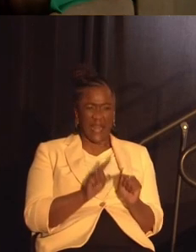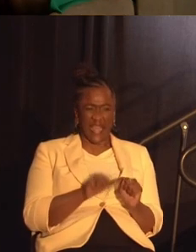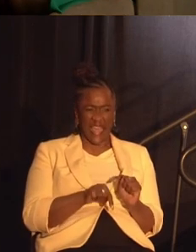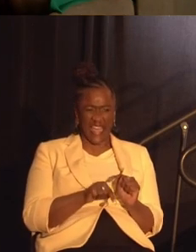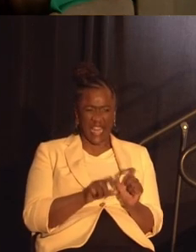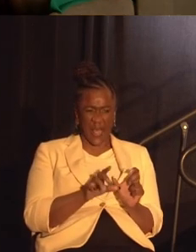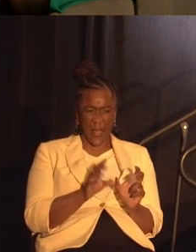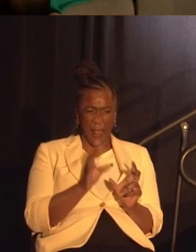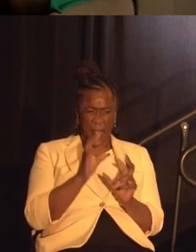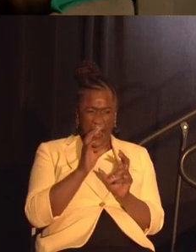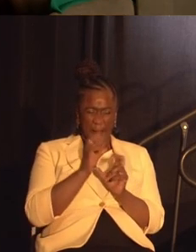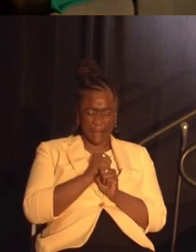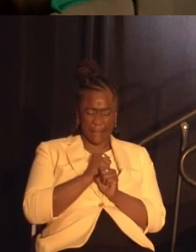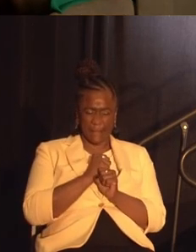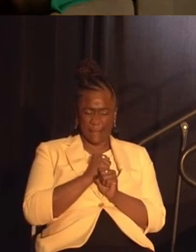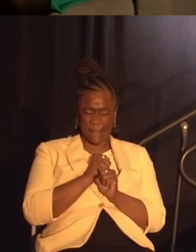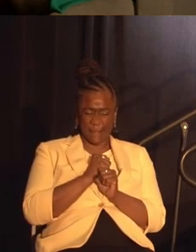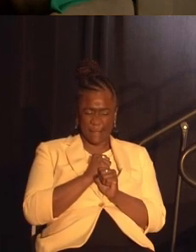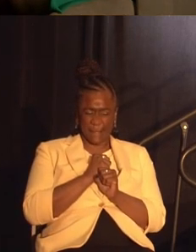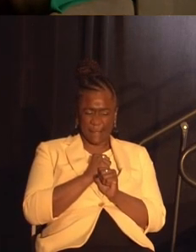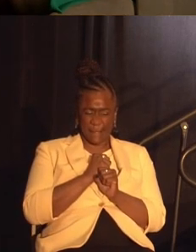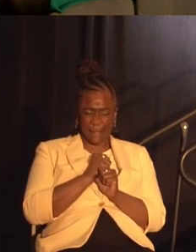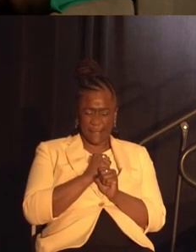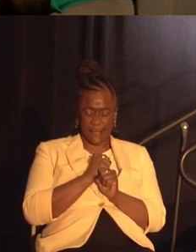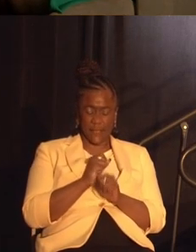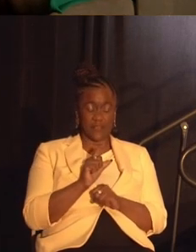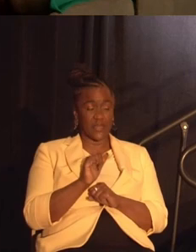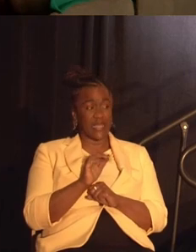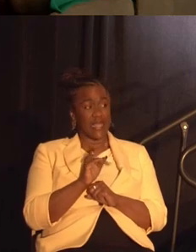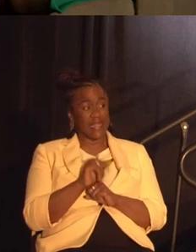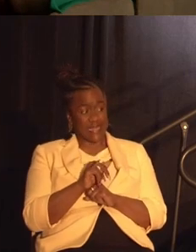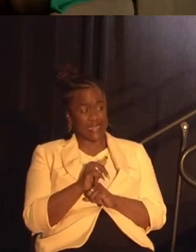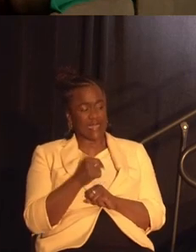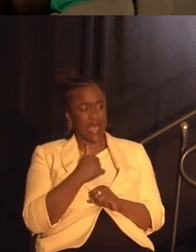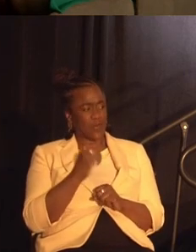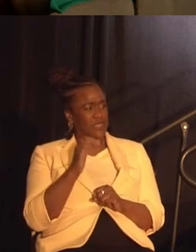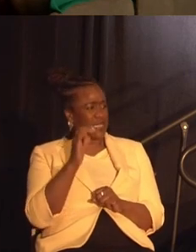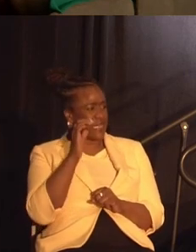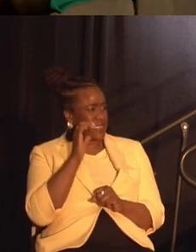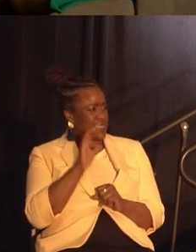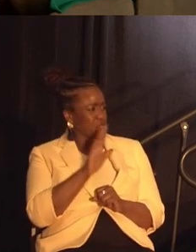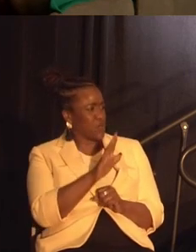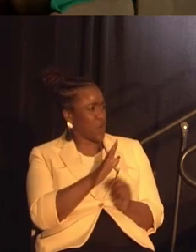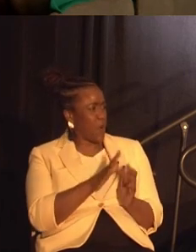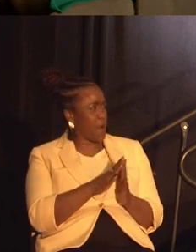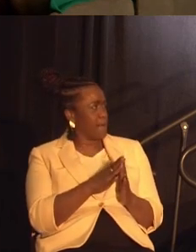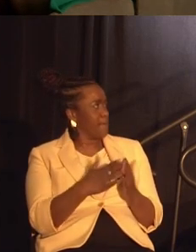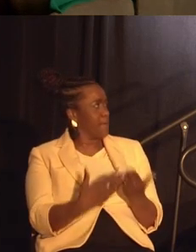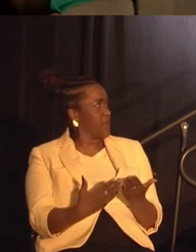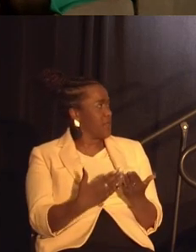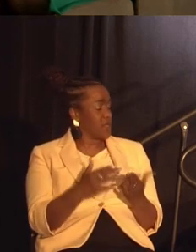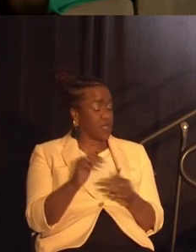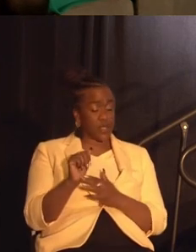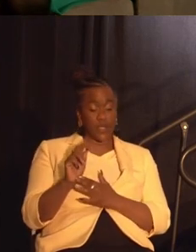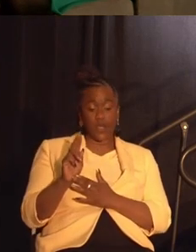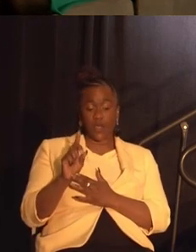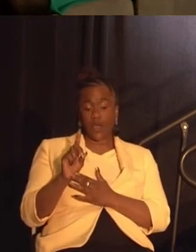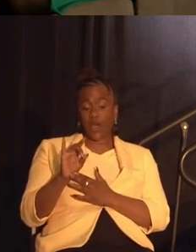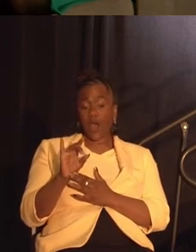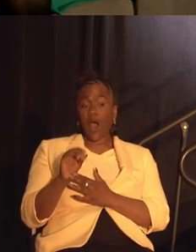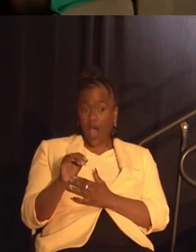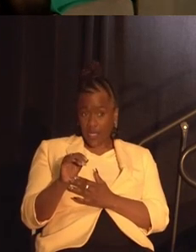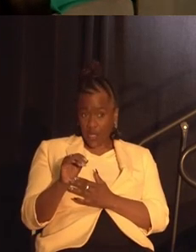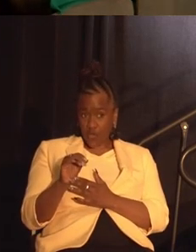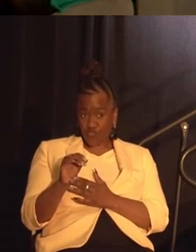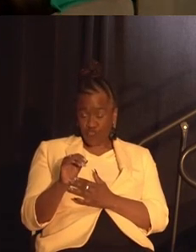But we don't know. Okay. Lindy, I was listening to your book was on audio, Should Actually,